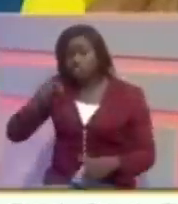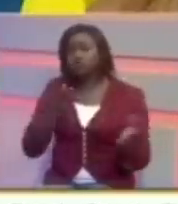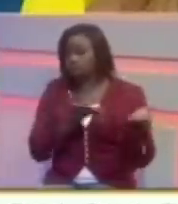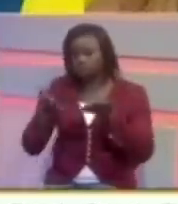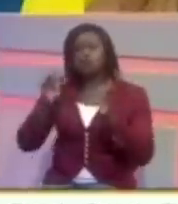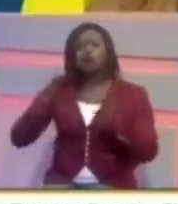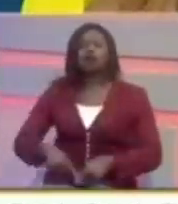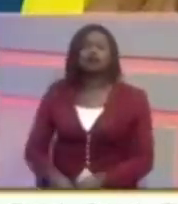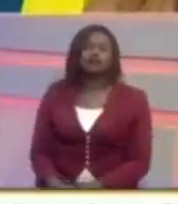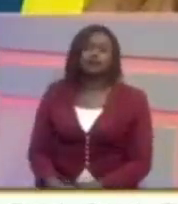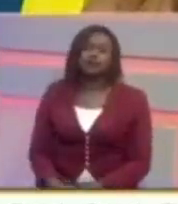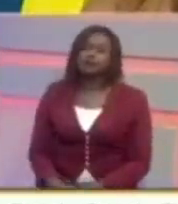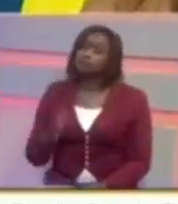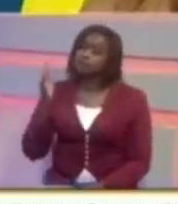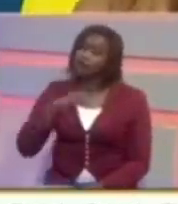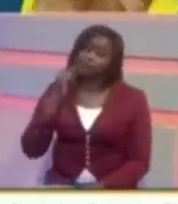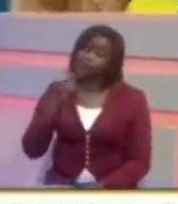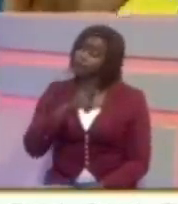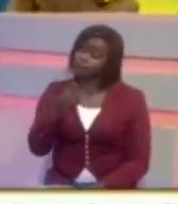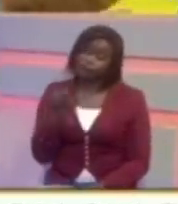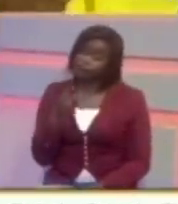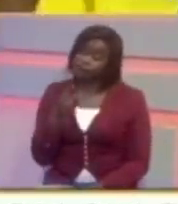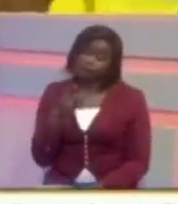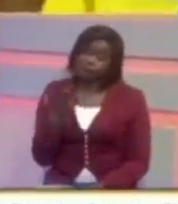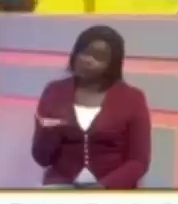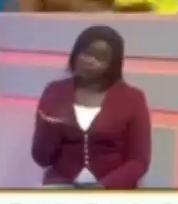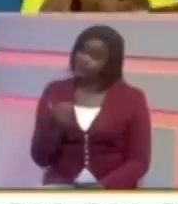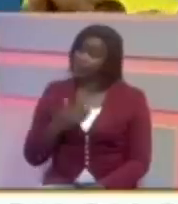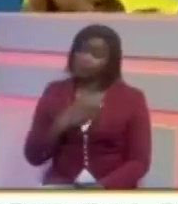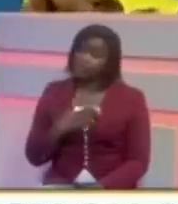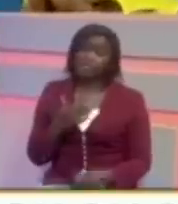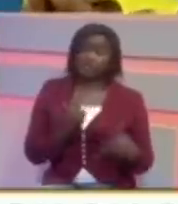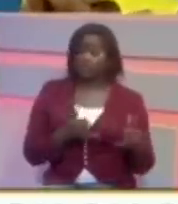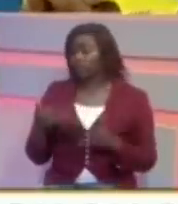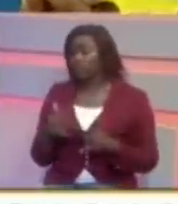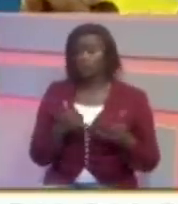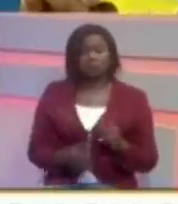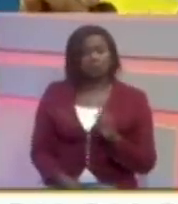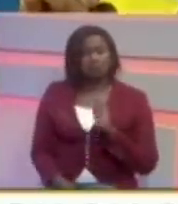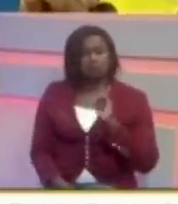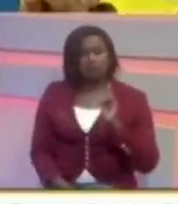So please, no games.